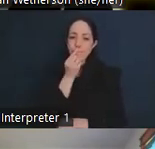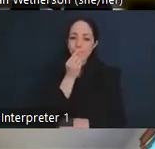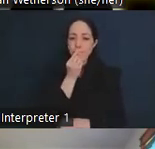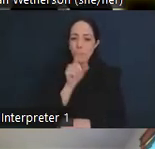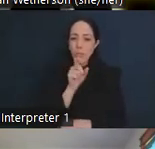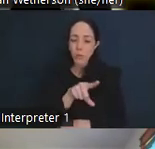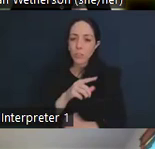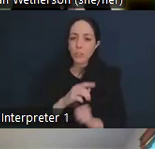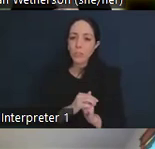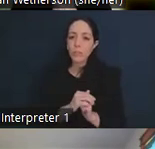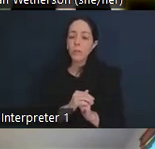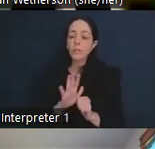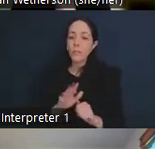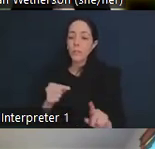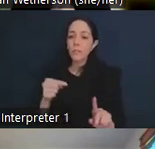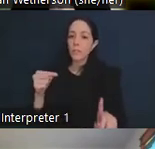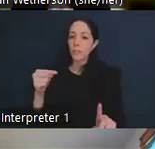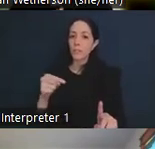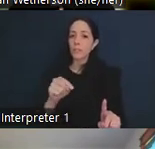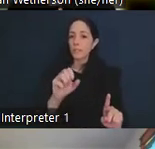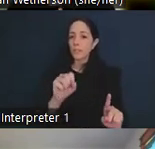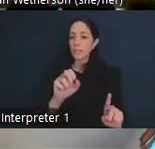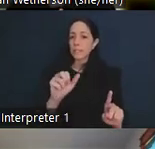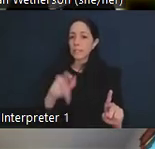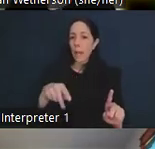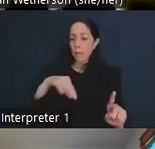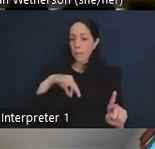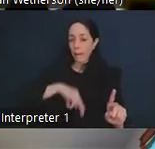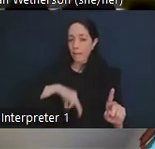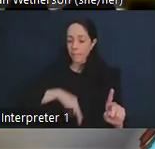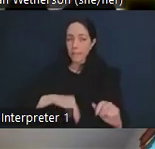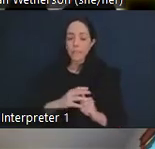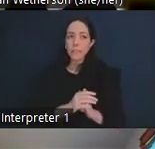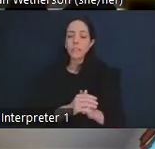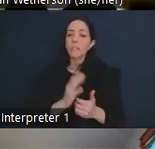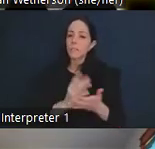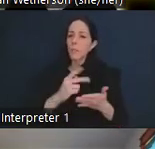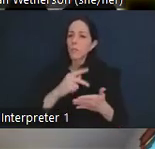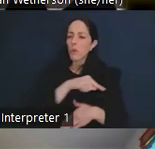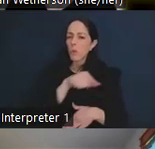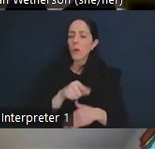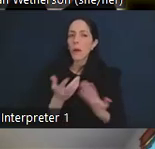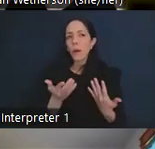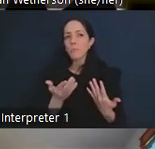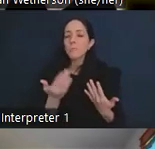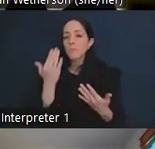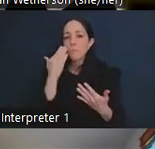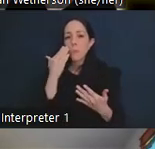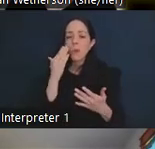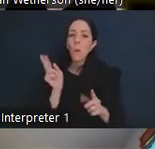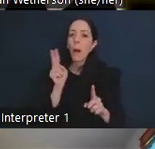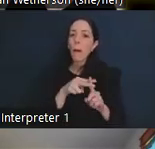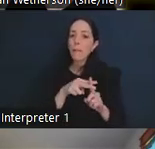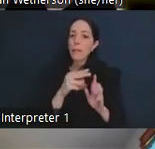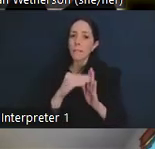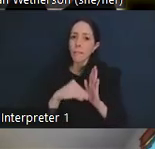it is drawing back to the SNAP benefits and some of the programs that we know applications can be quite burdensome, and